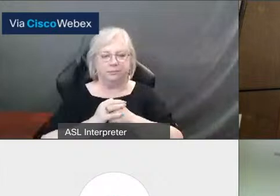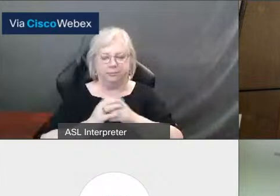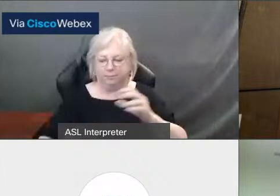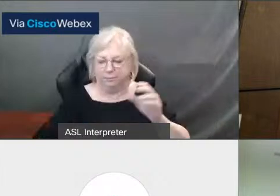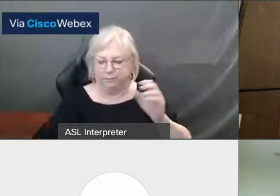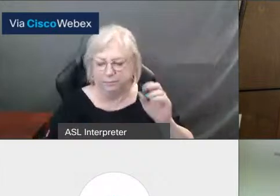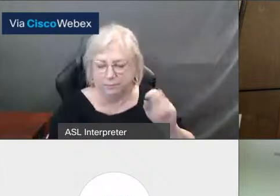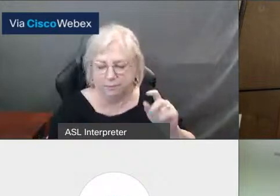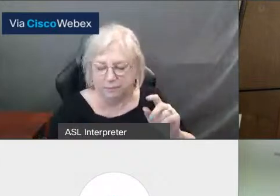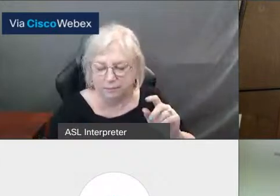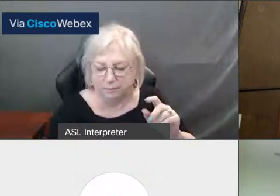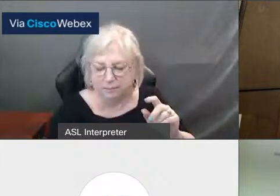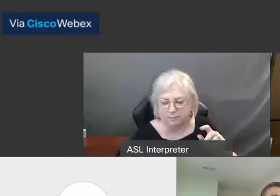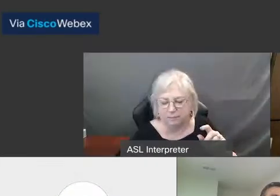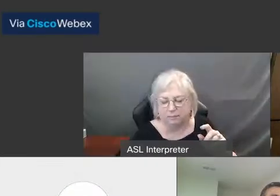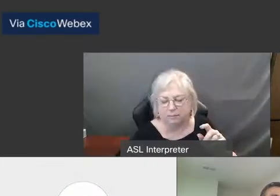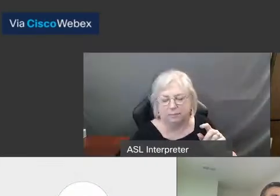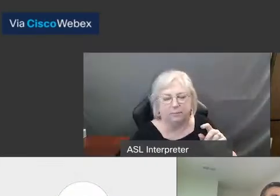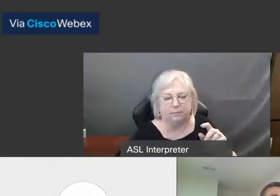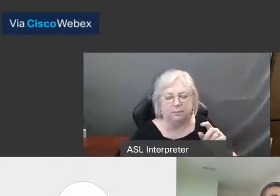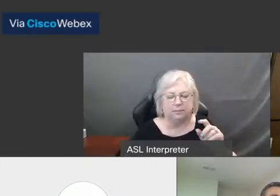Okay.